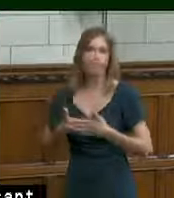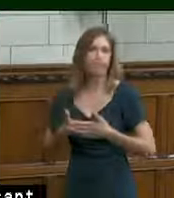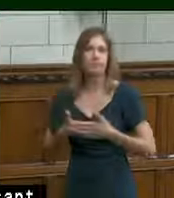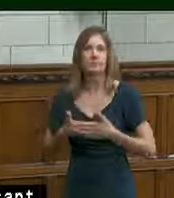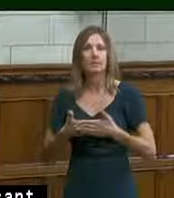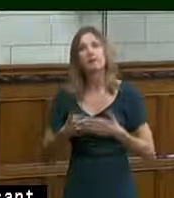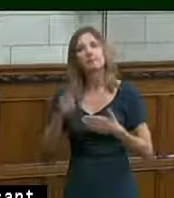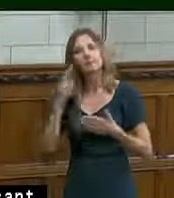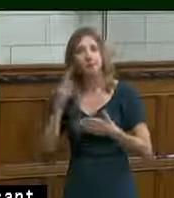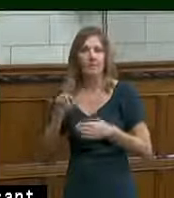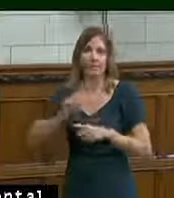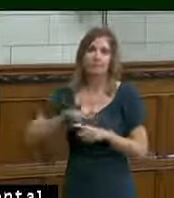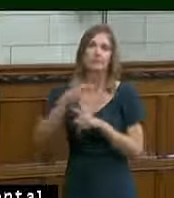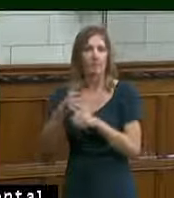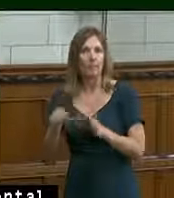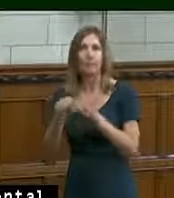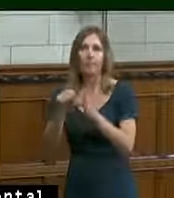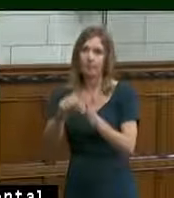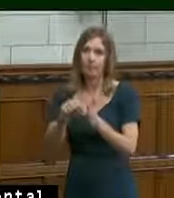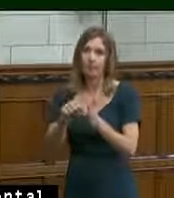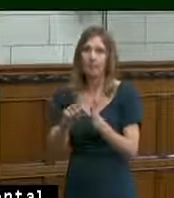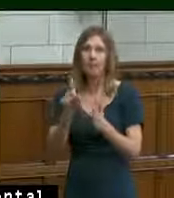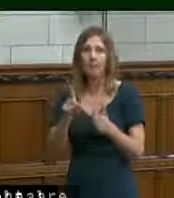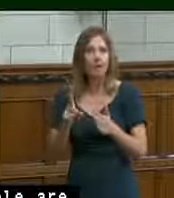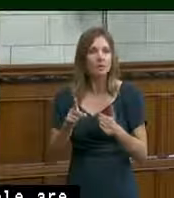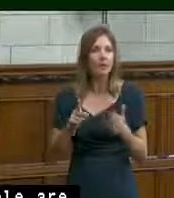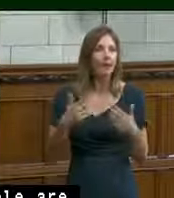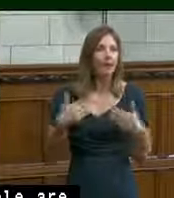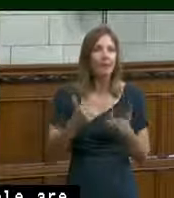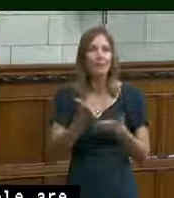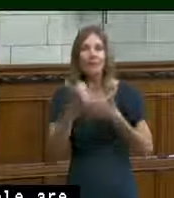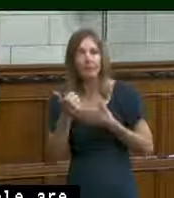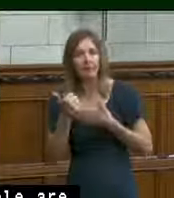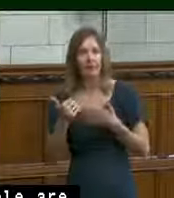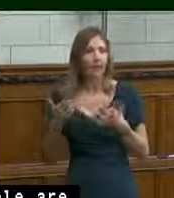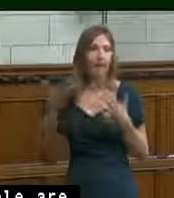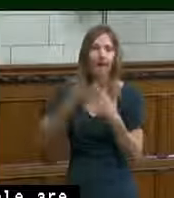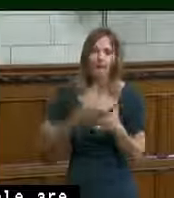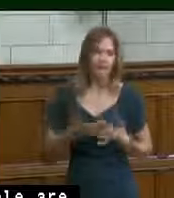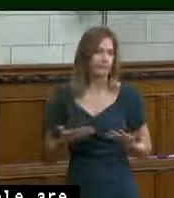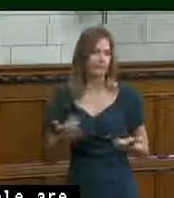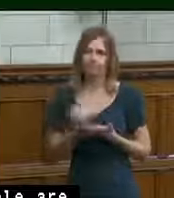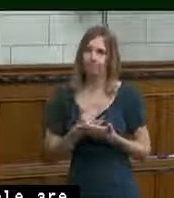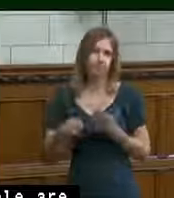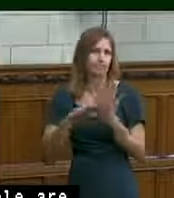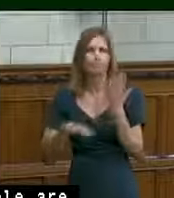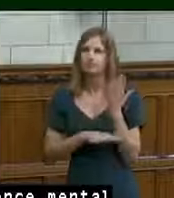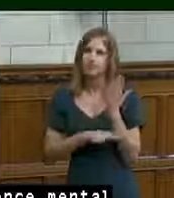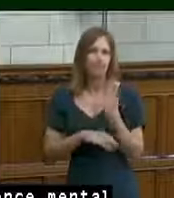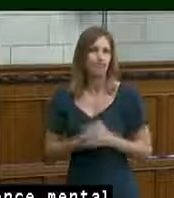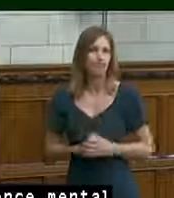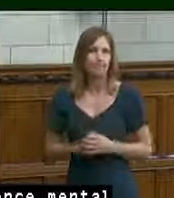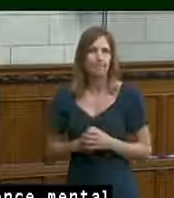experience mental health problems, yet their access to help in British Sign Language is extremely poor or